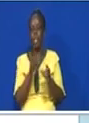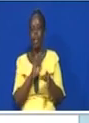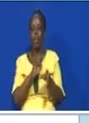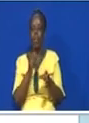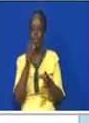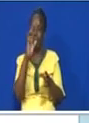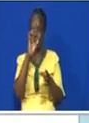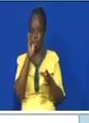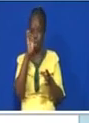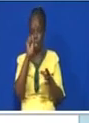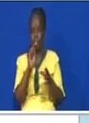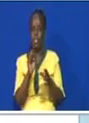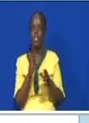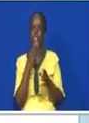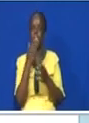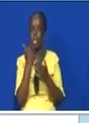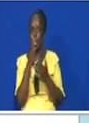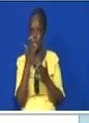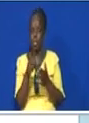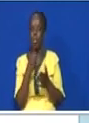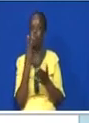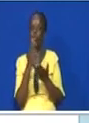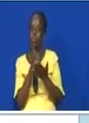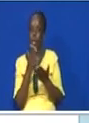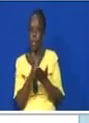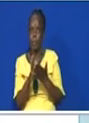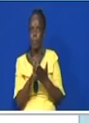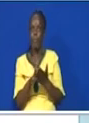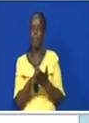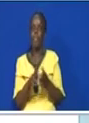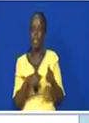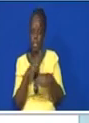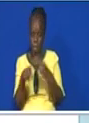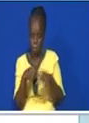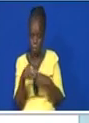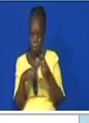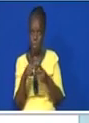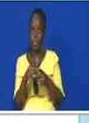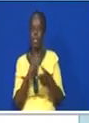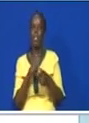seen that in the answer we have 2 parts. That is the process